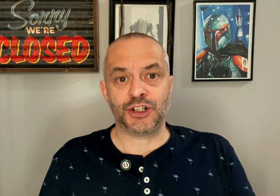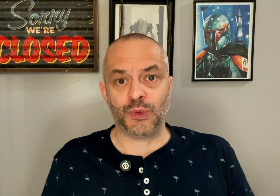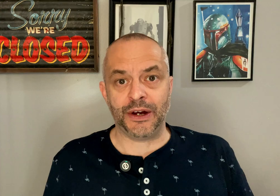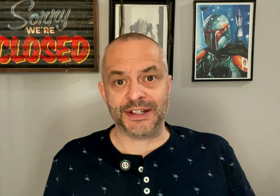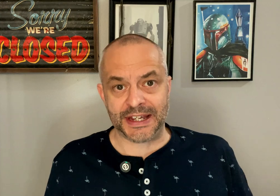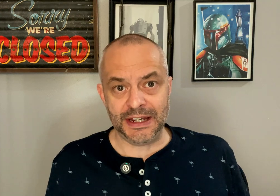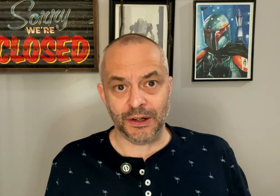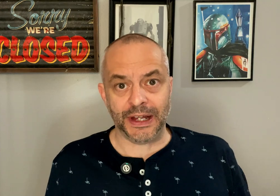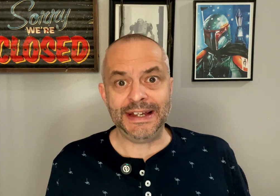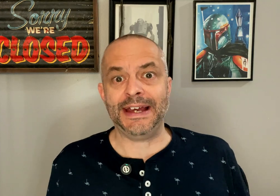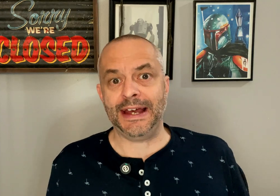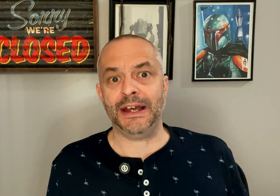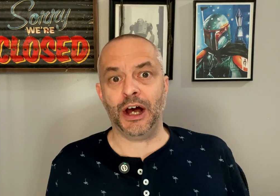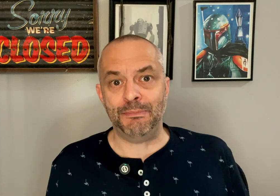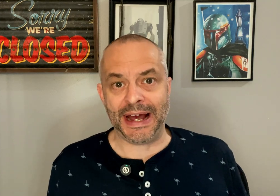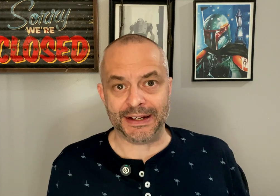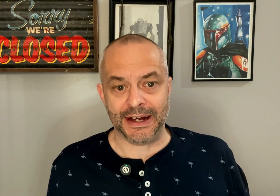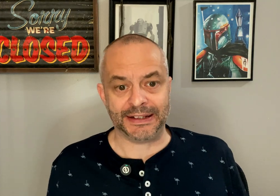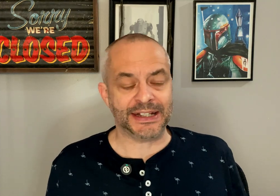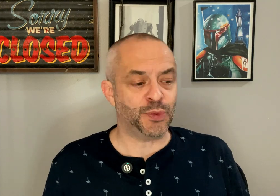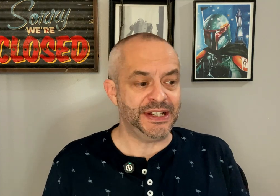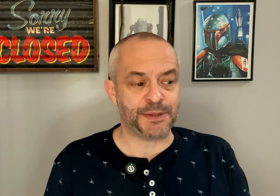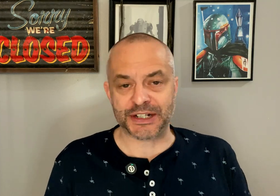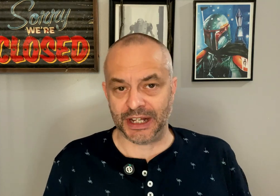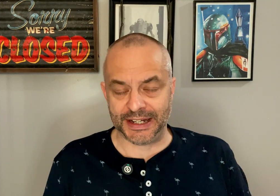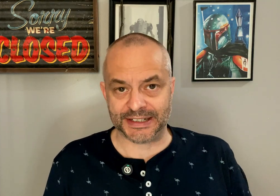his career as a heel, aka a bad guy.